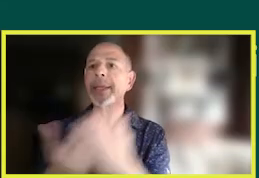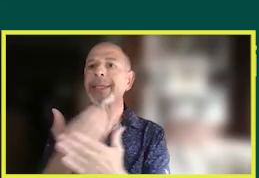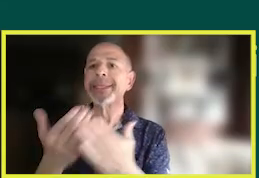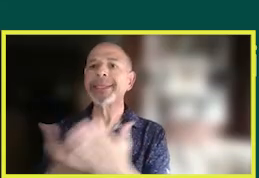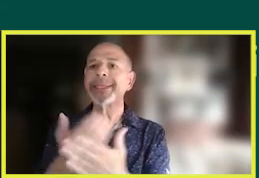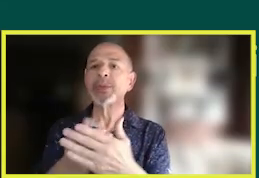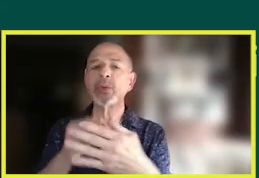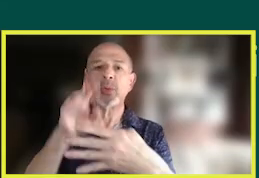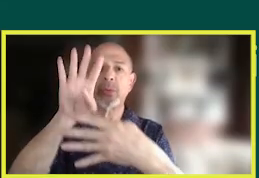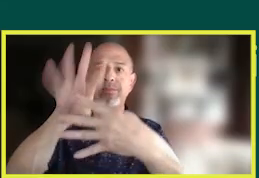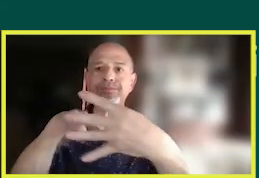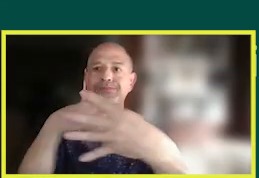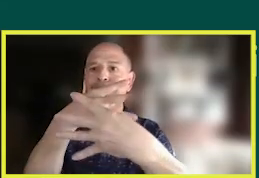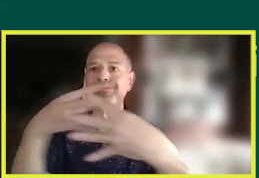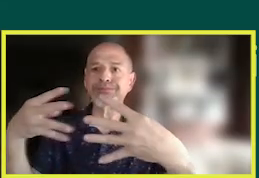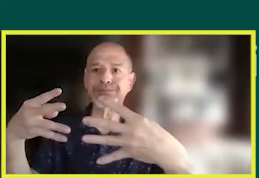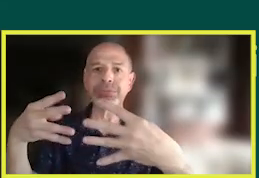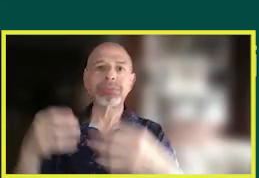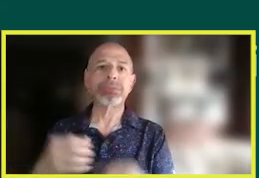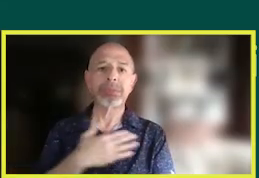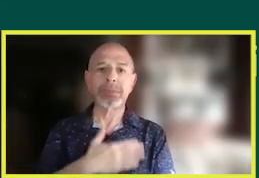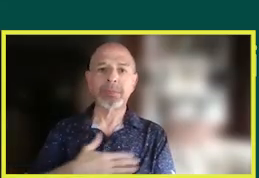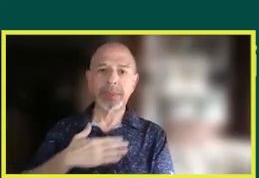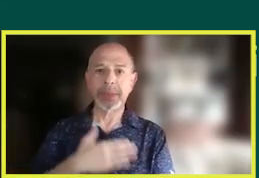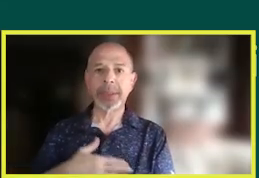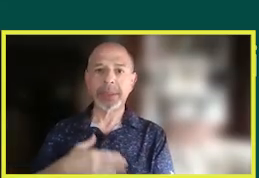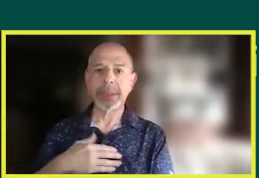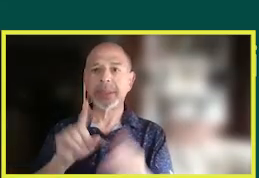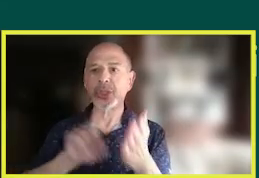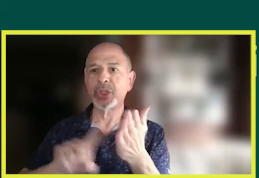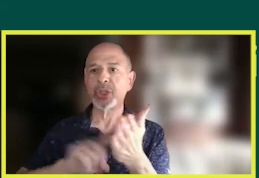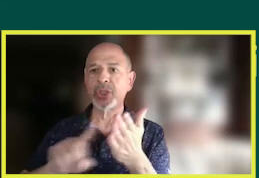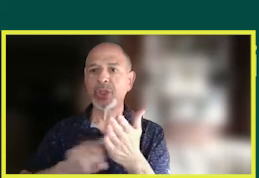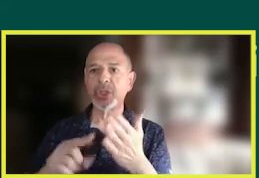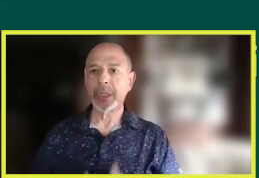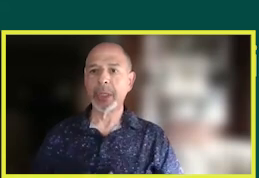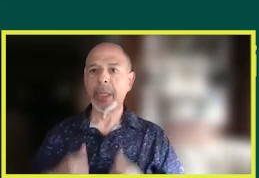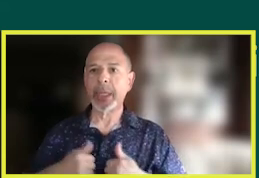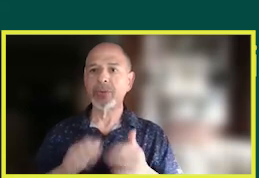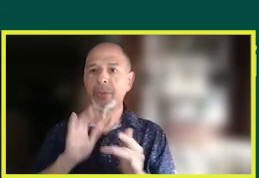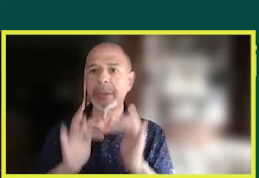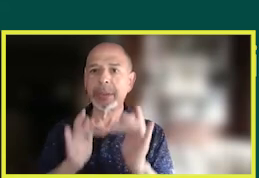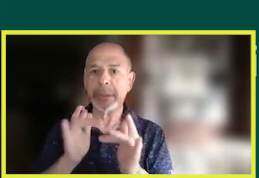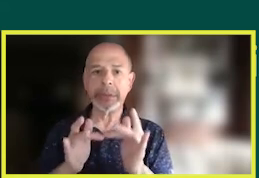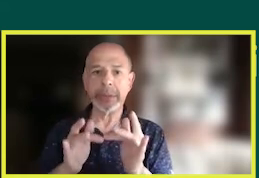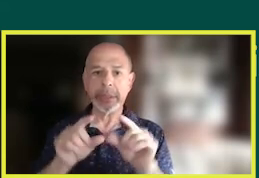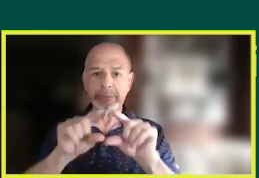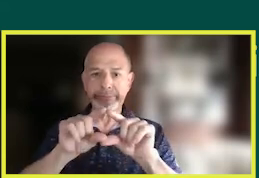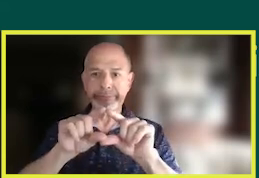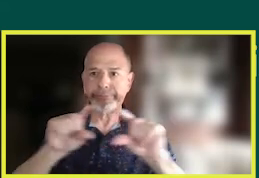out in August. Please check out our website for updates. Again, we have the link, ripin,